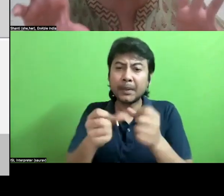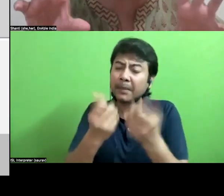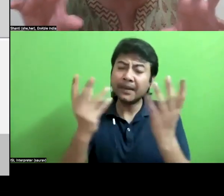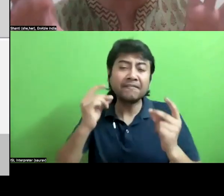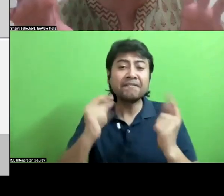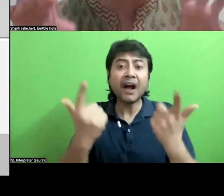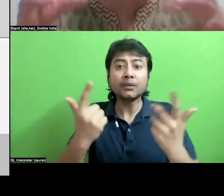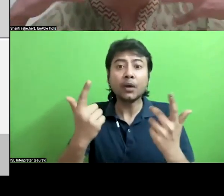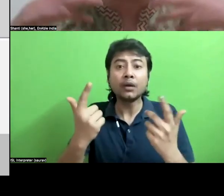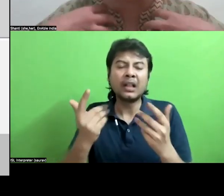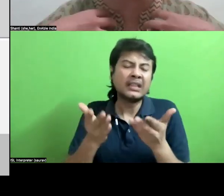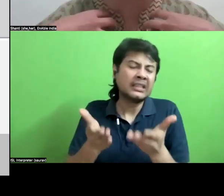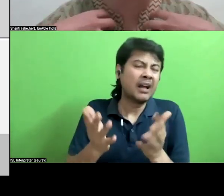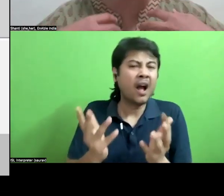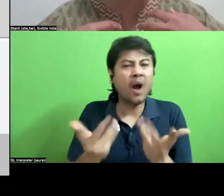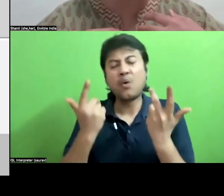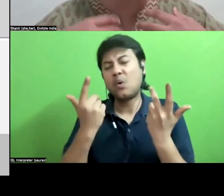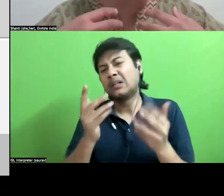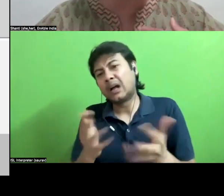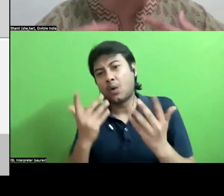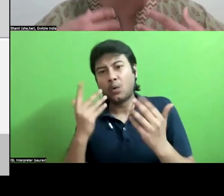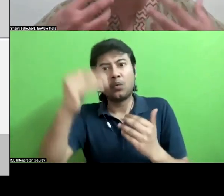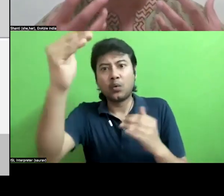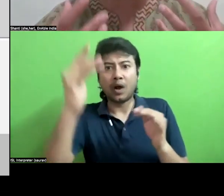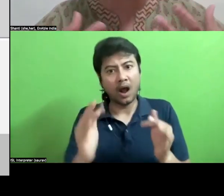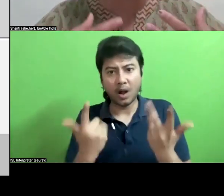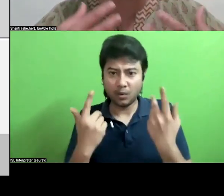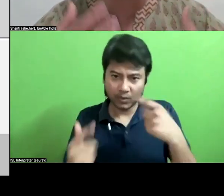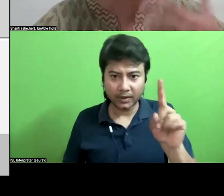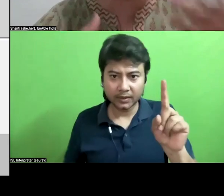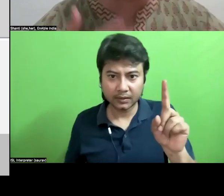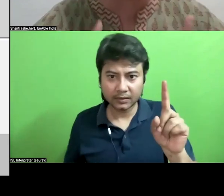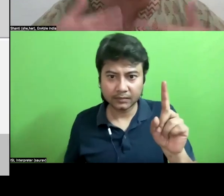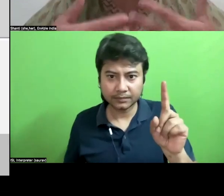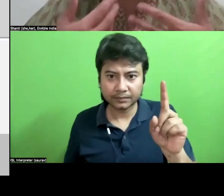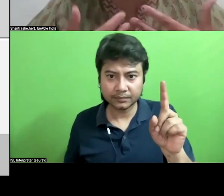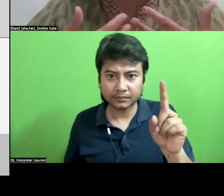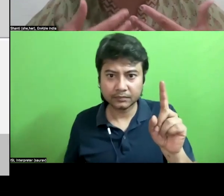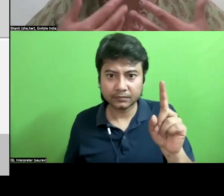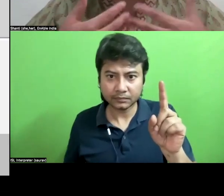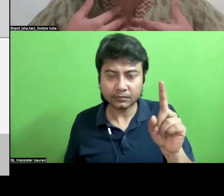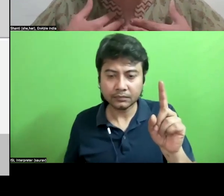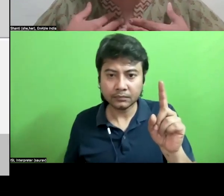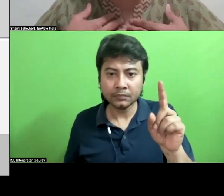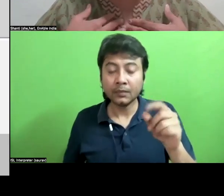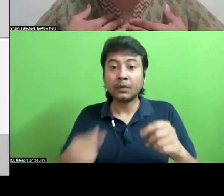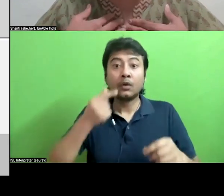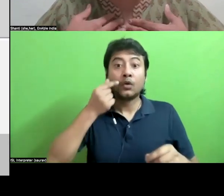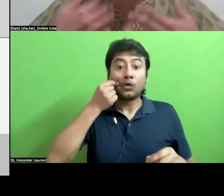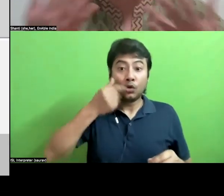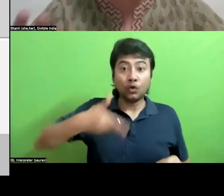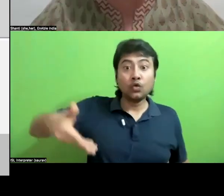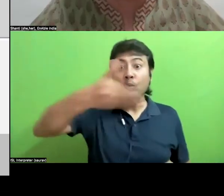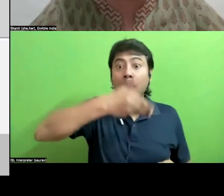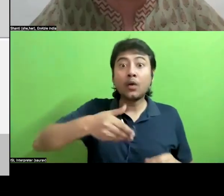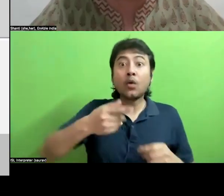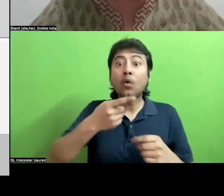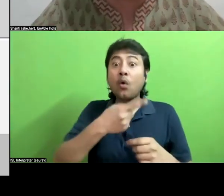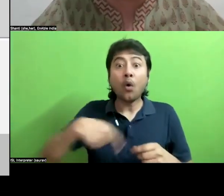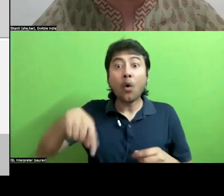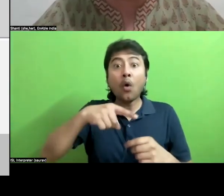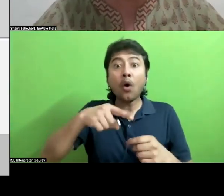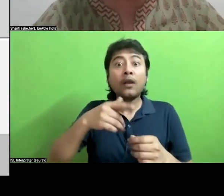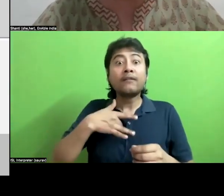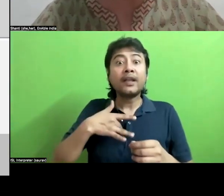Human problem is that we all, feel, that I will be dependent if I have a